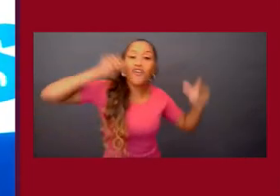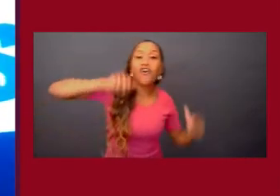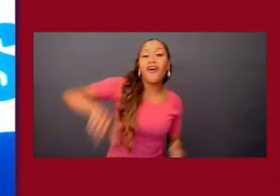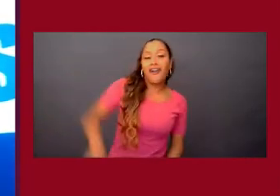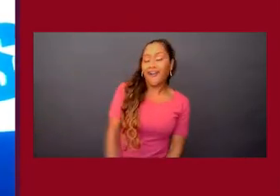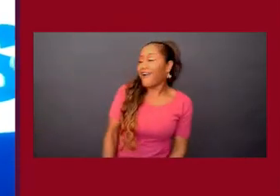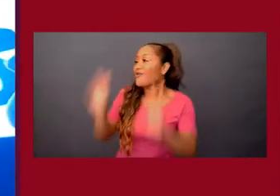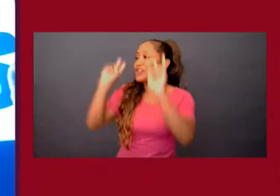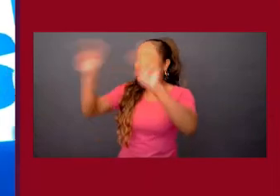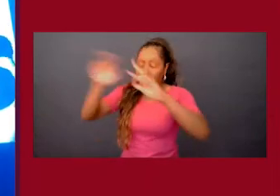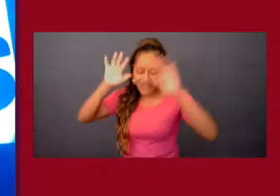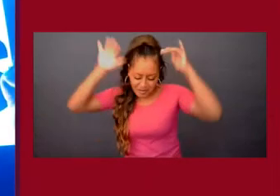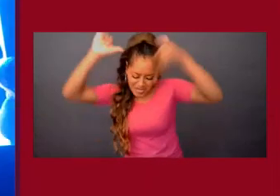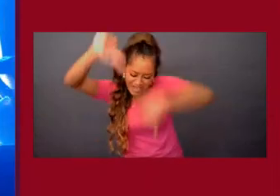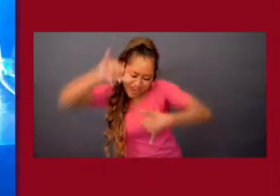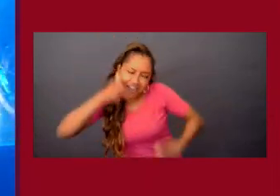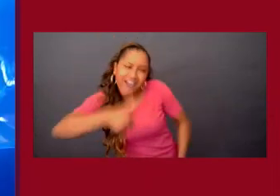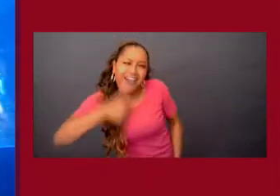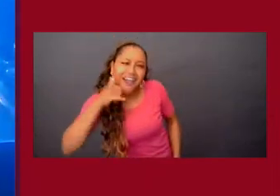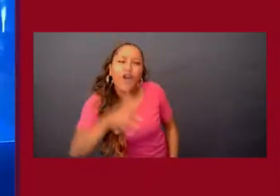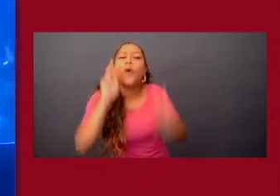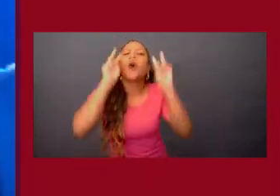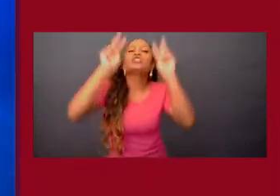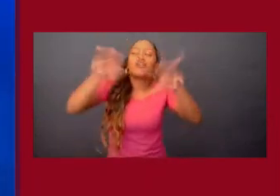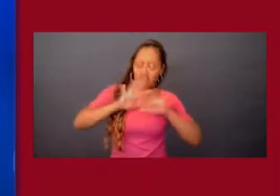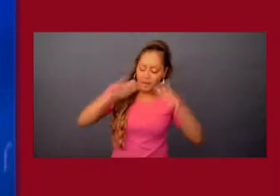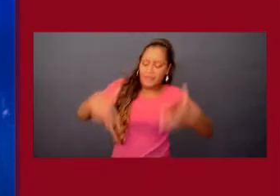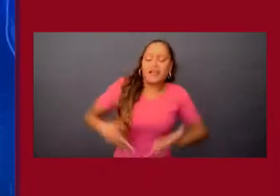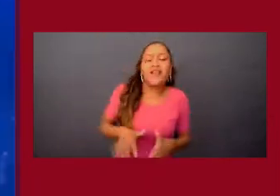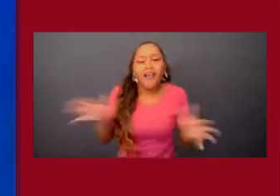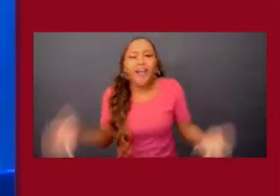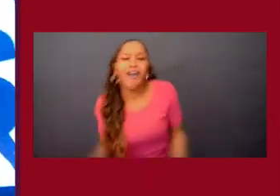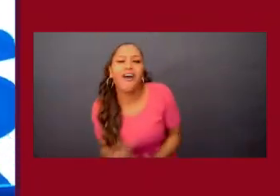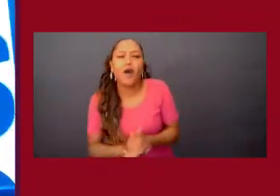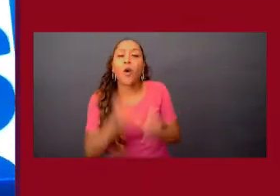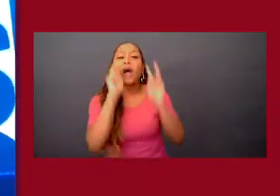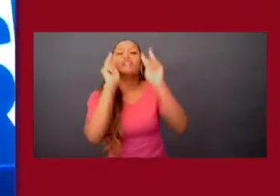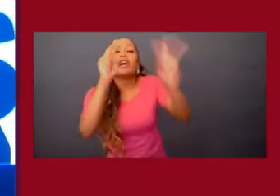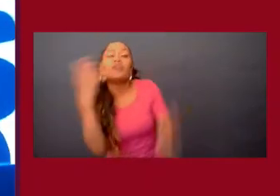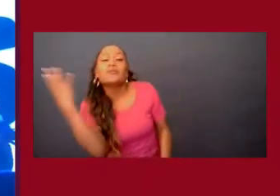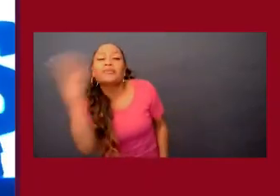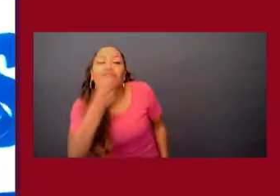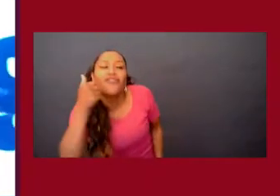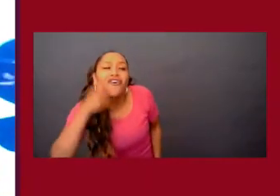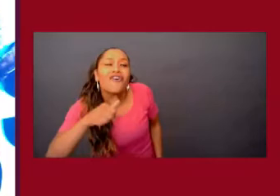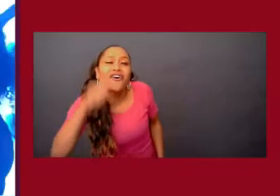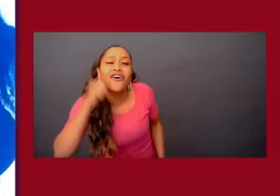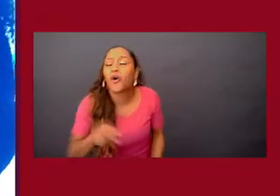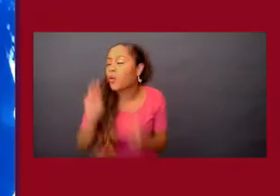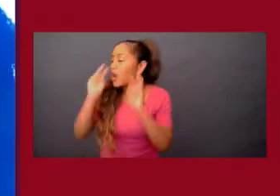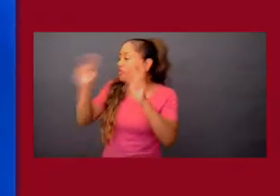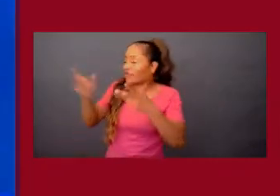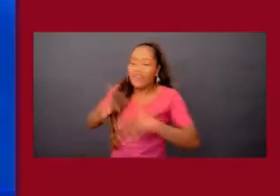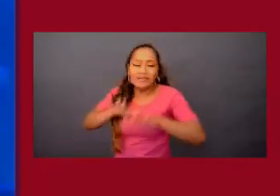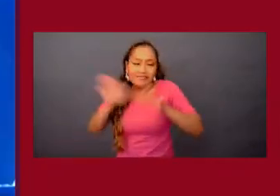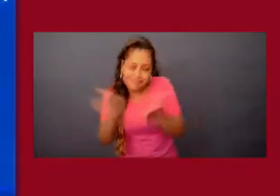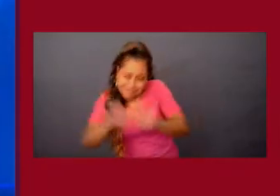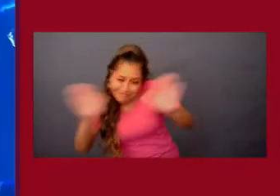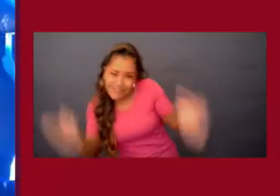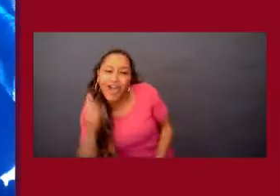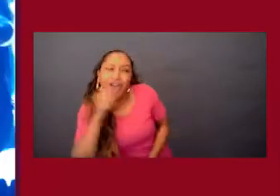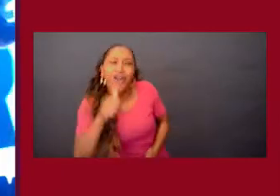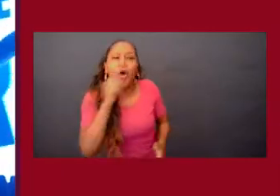girl. Watch out for the big girl. Watch out for the big girl. Watch out for the big girl. Watch out for the big